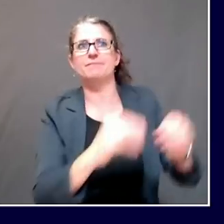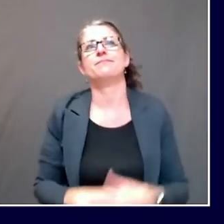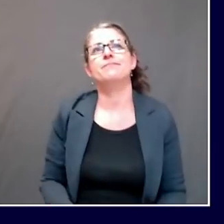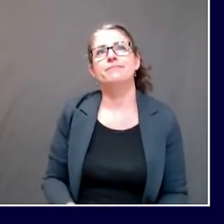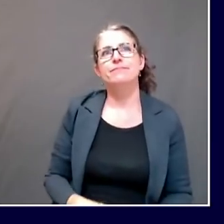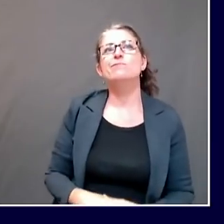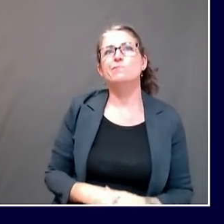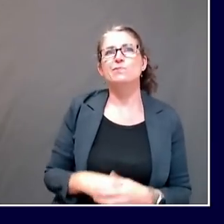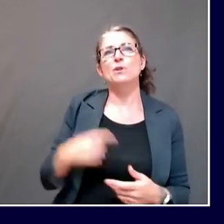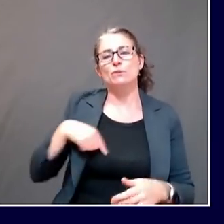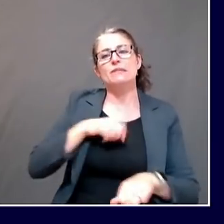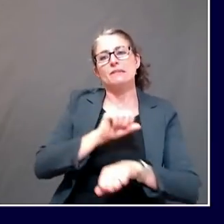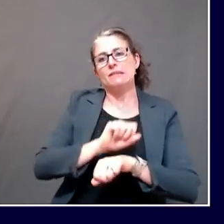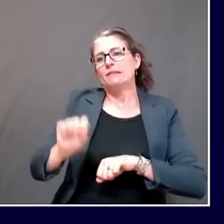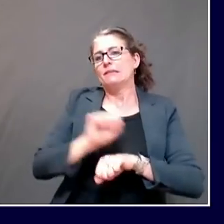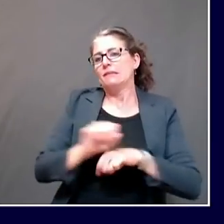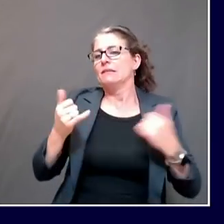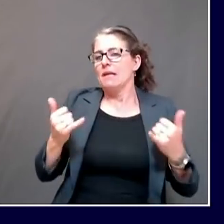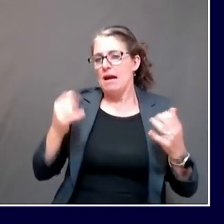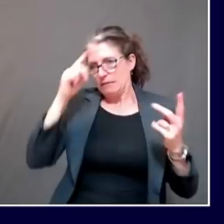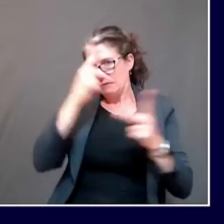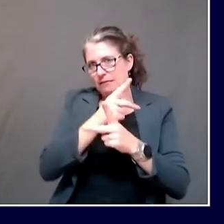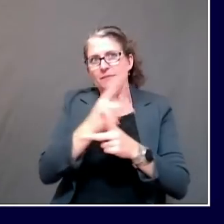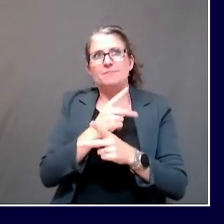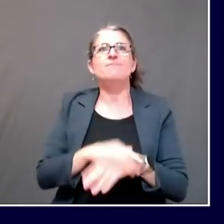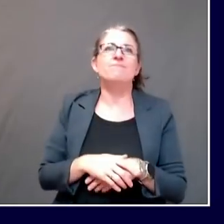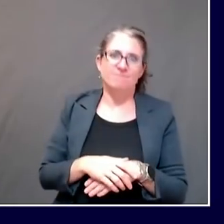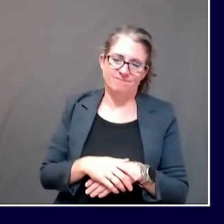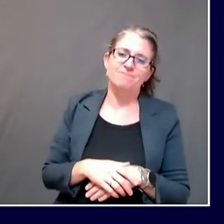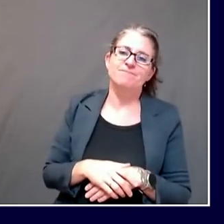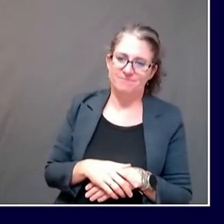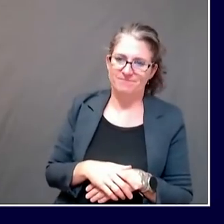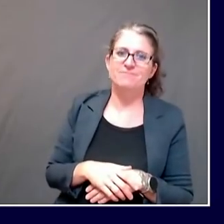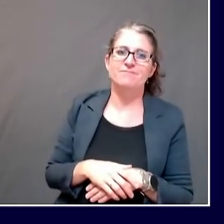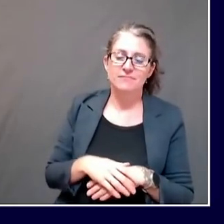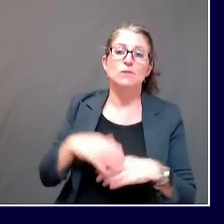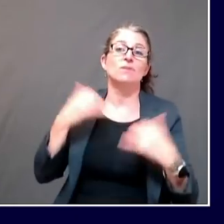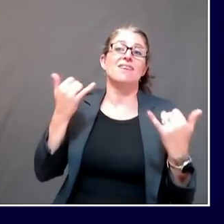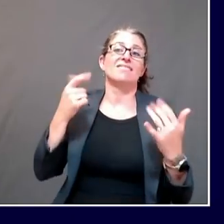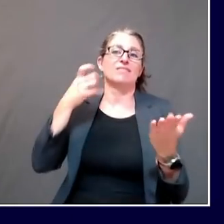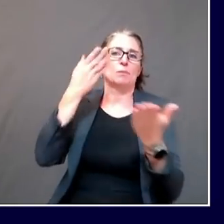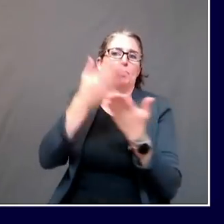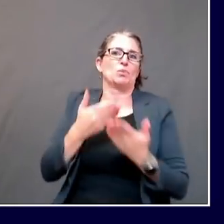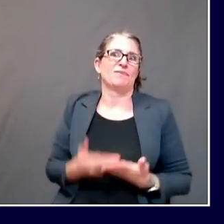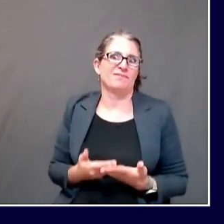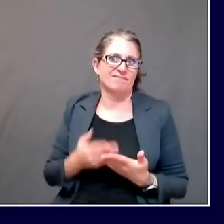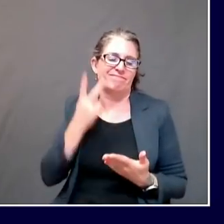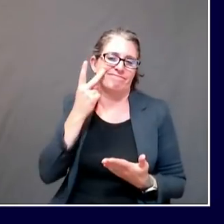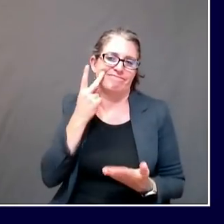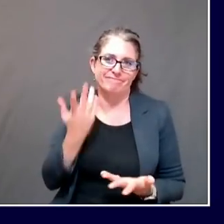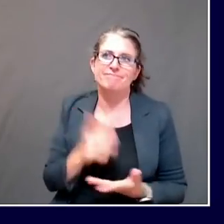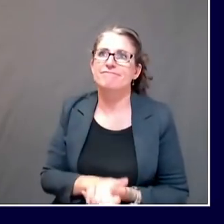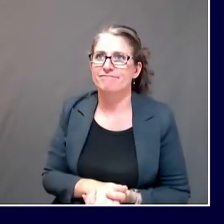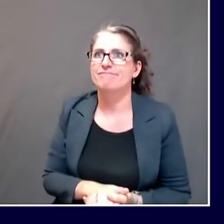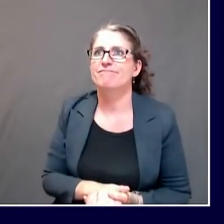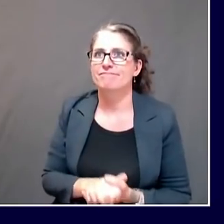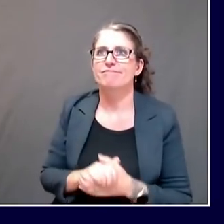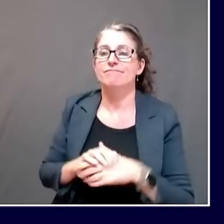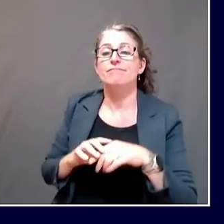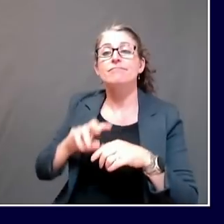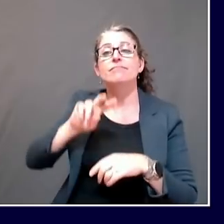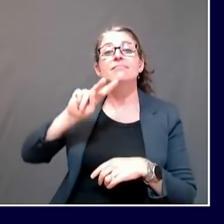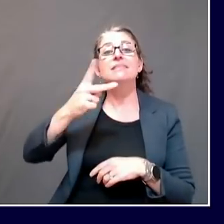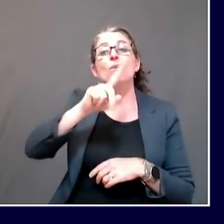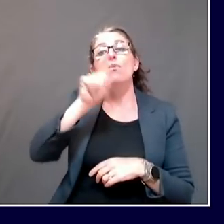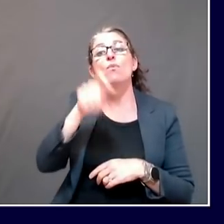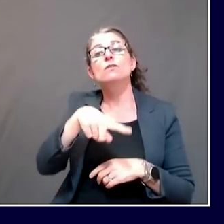Okay, and my second question is about the upcoming flu season. I'm curious, do